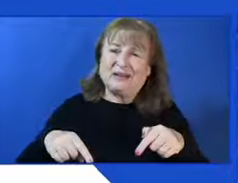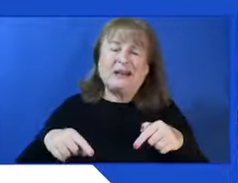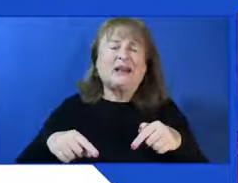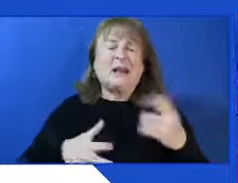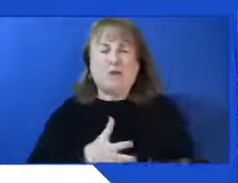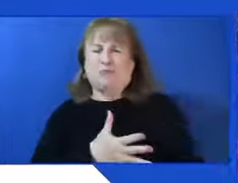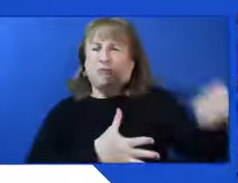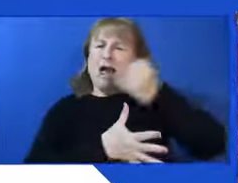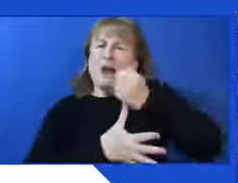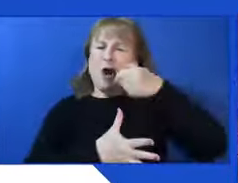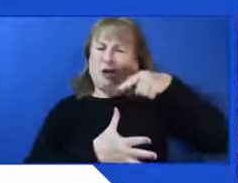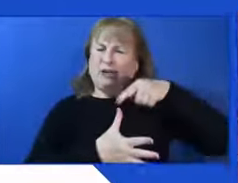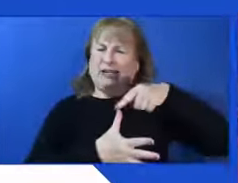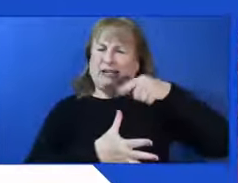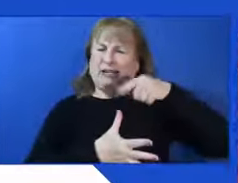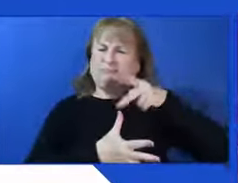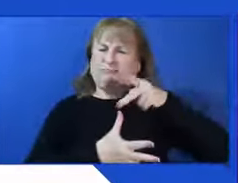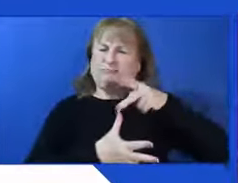priority.